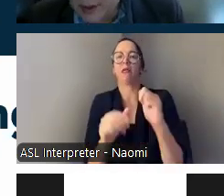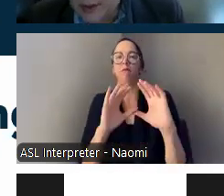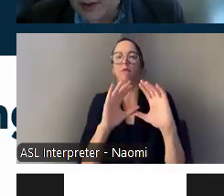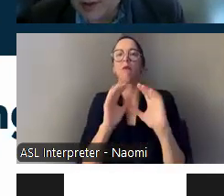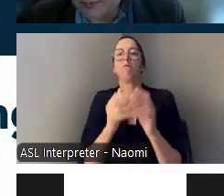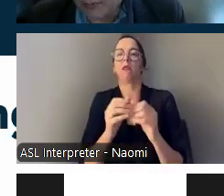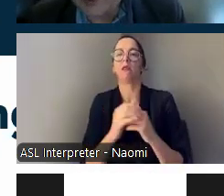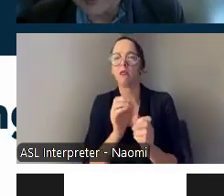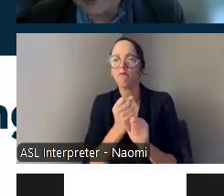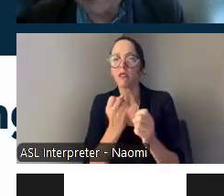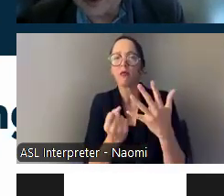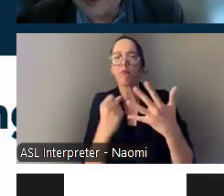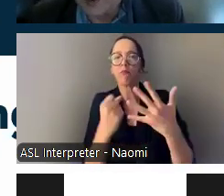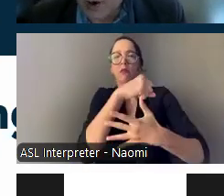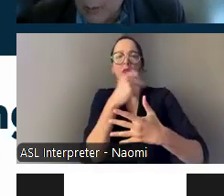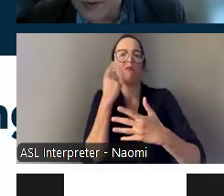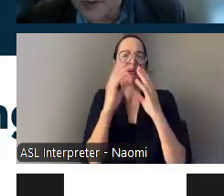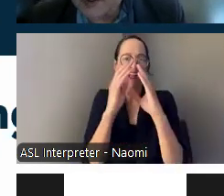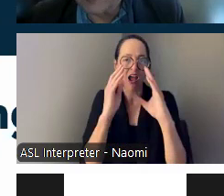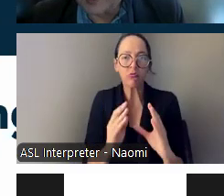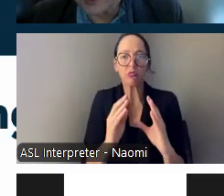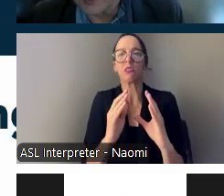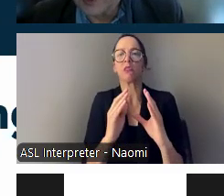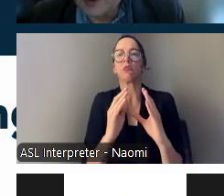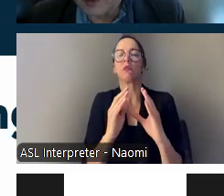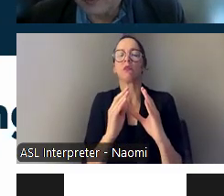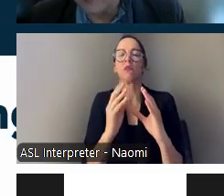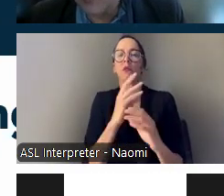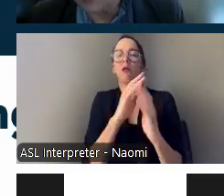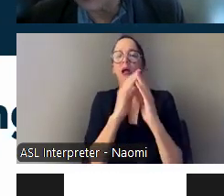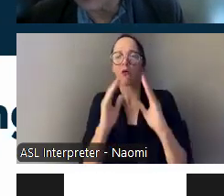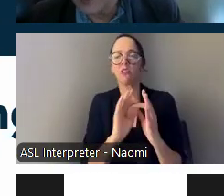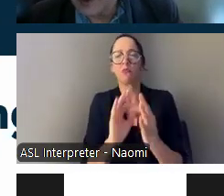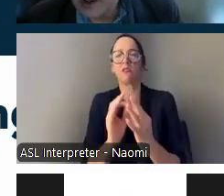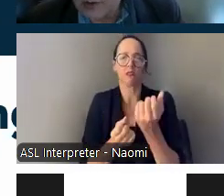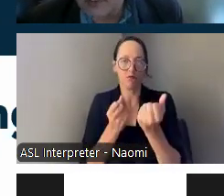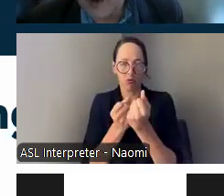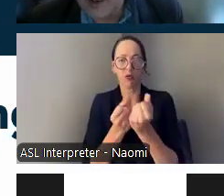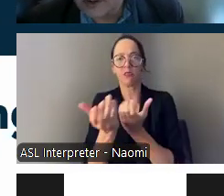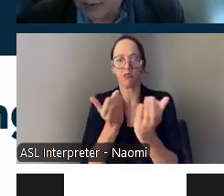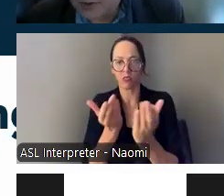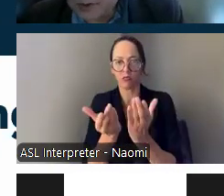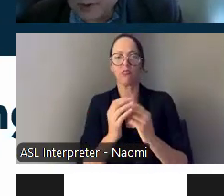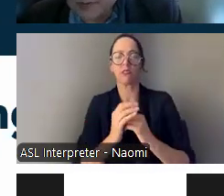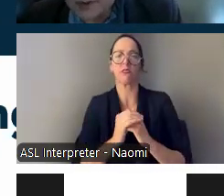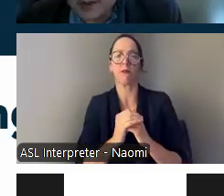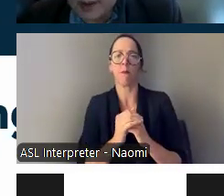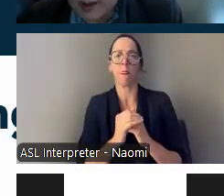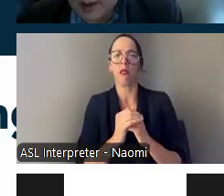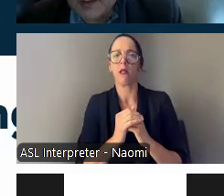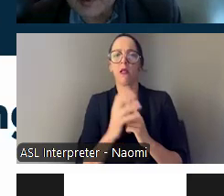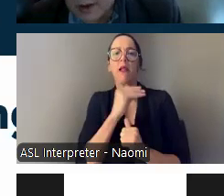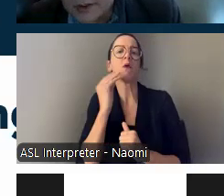housing-related supports and services, homelessness prevention, including workers who provide supports and